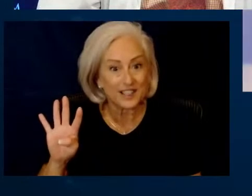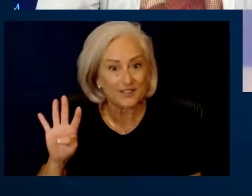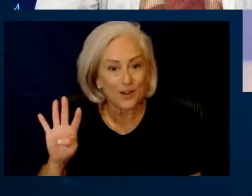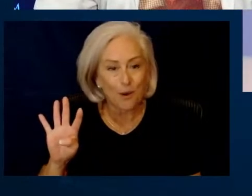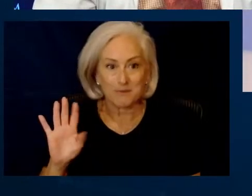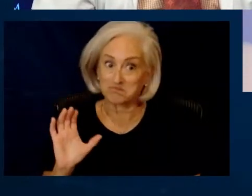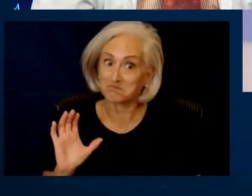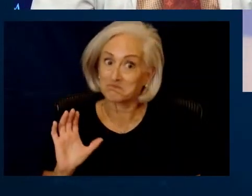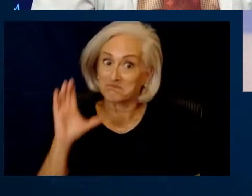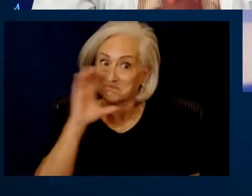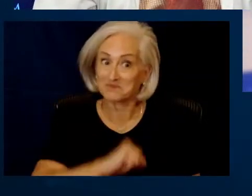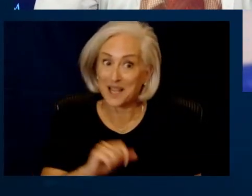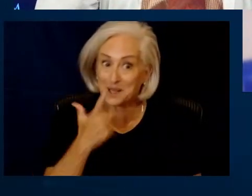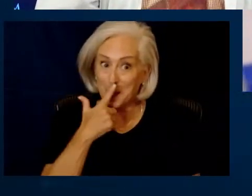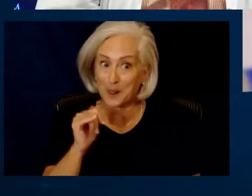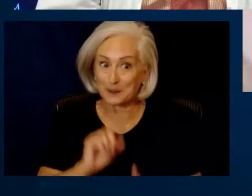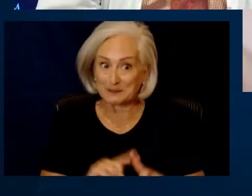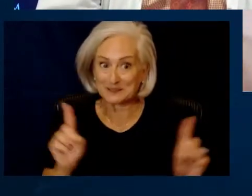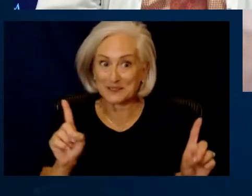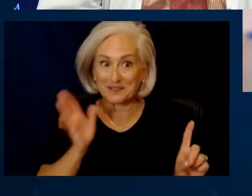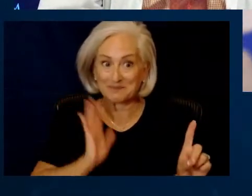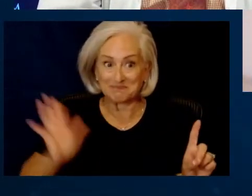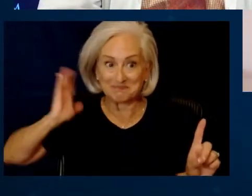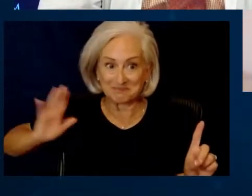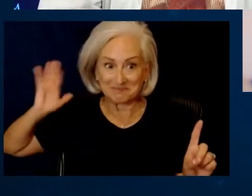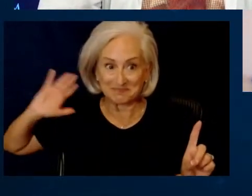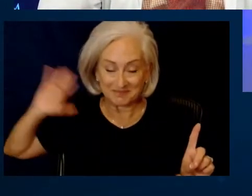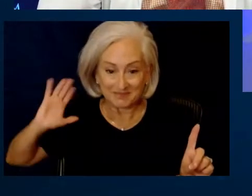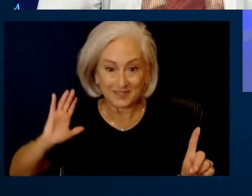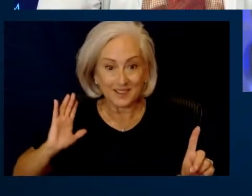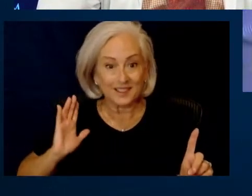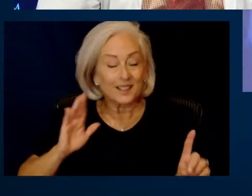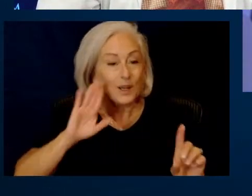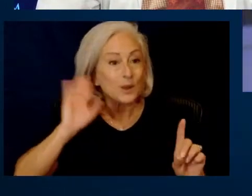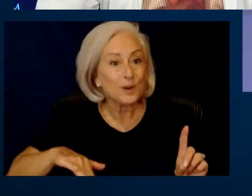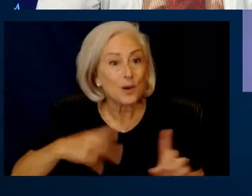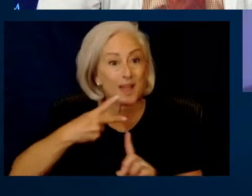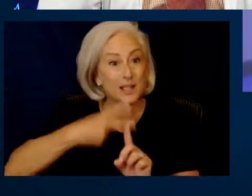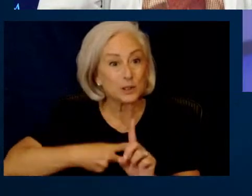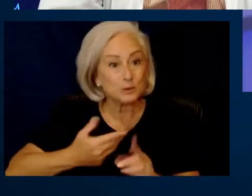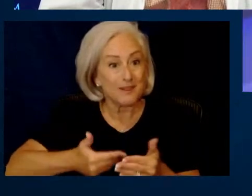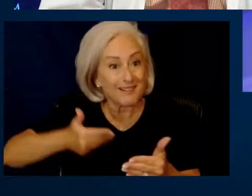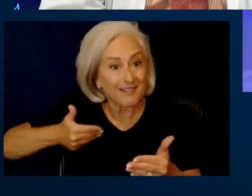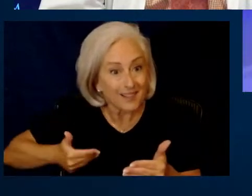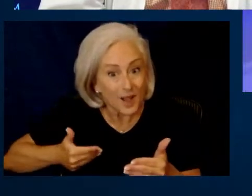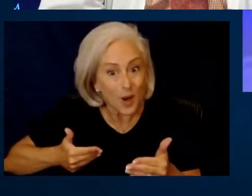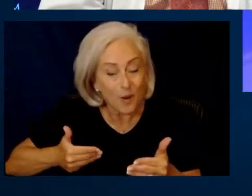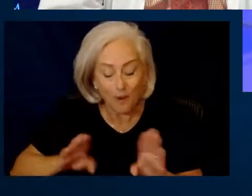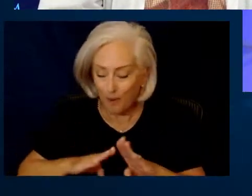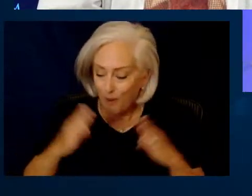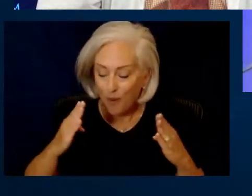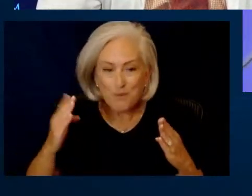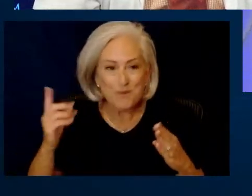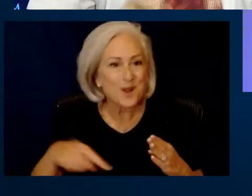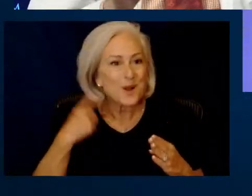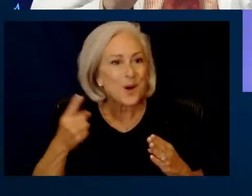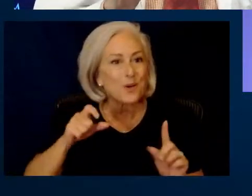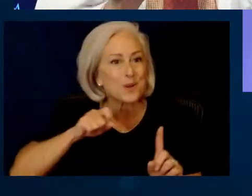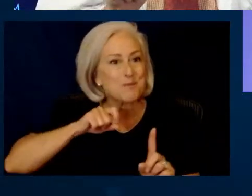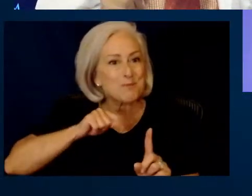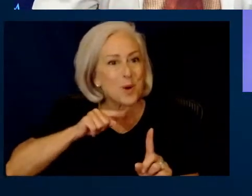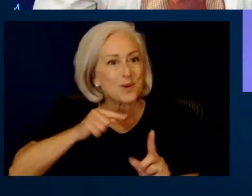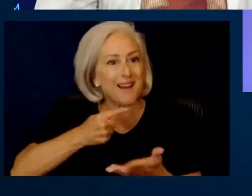time, a lot has indeed changed. 2 months ago, we opened the only proton therapy center in the metro here at the University of Kansas Cancer Center, now